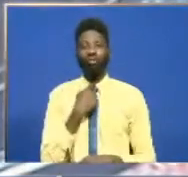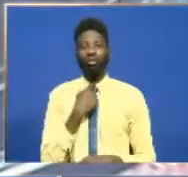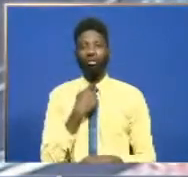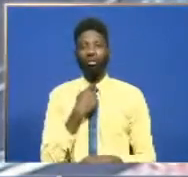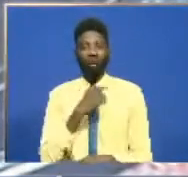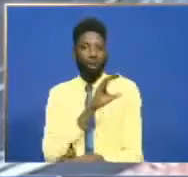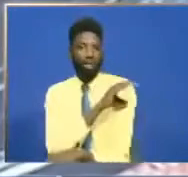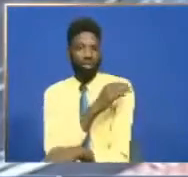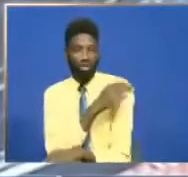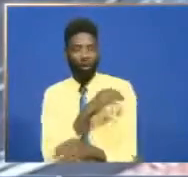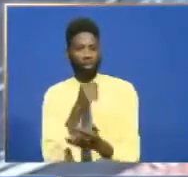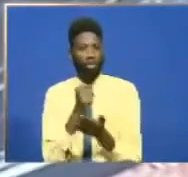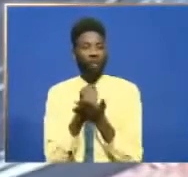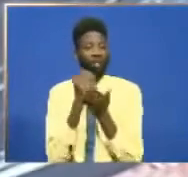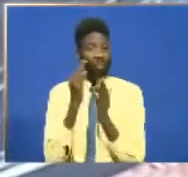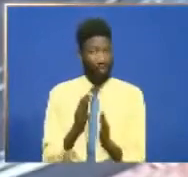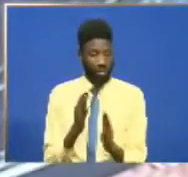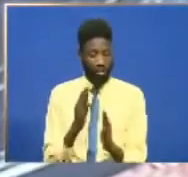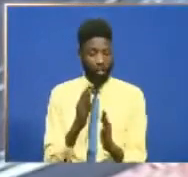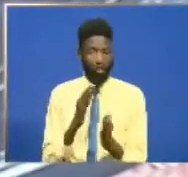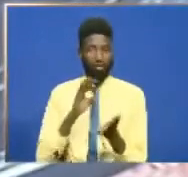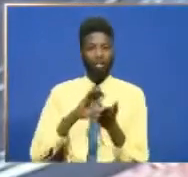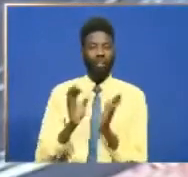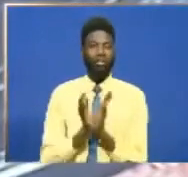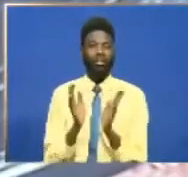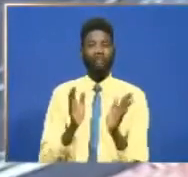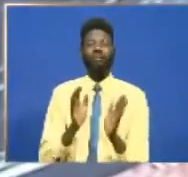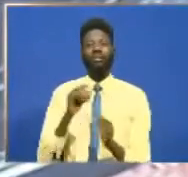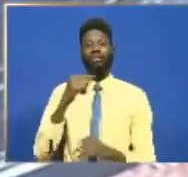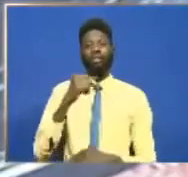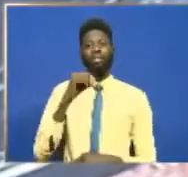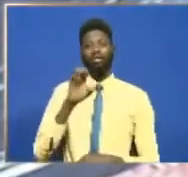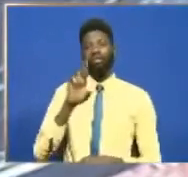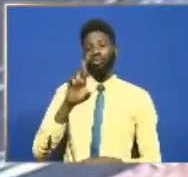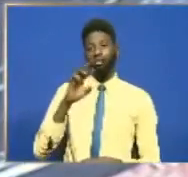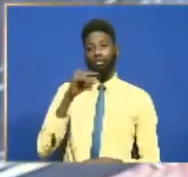George Kibore, right from Nairobi County, regards to health matters.